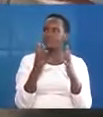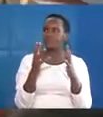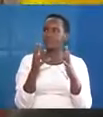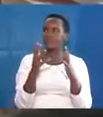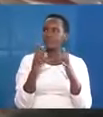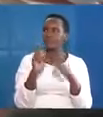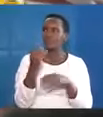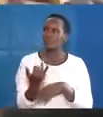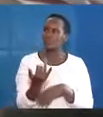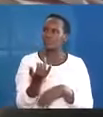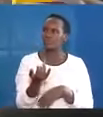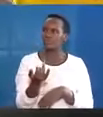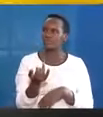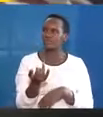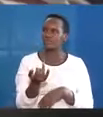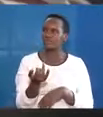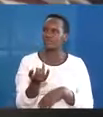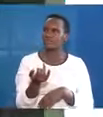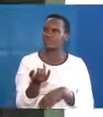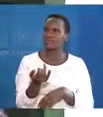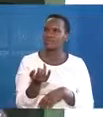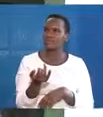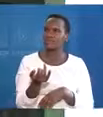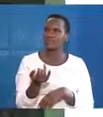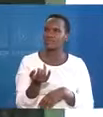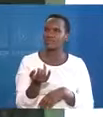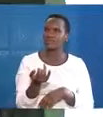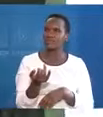So Reggae went in a recess